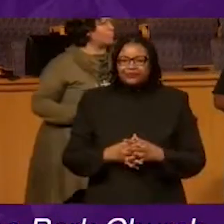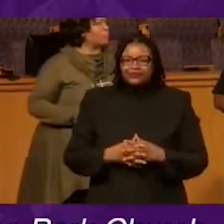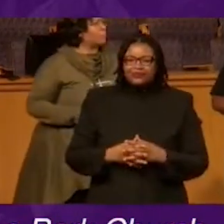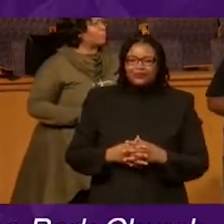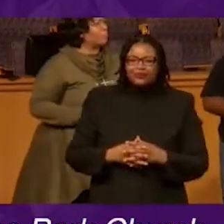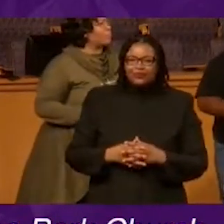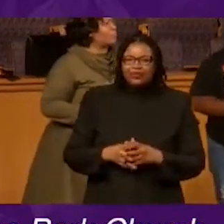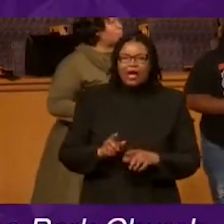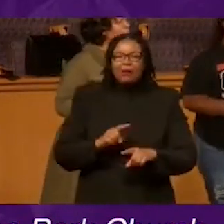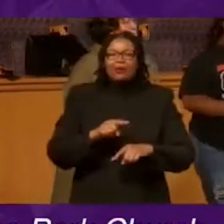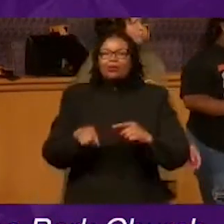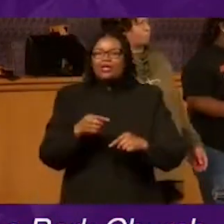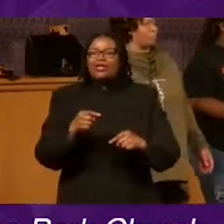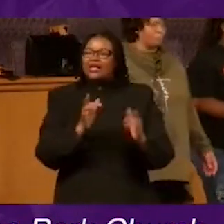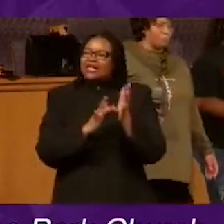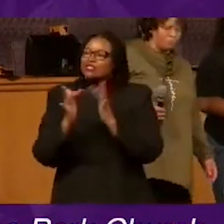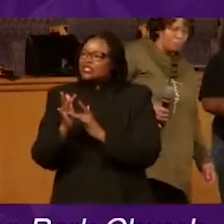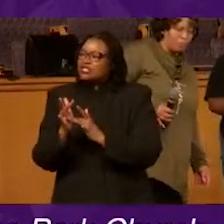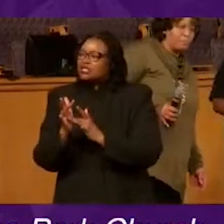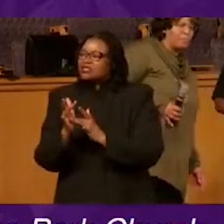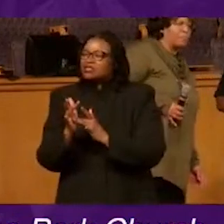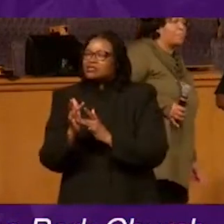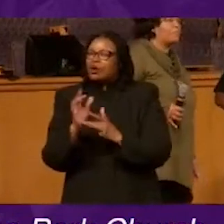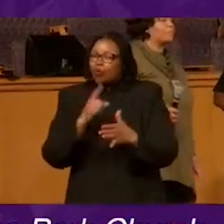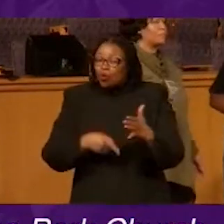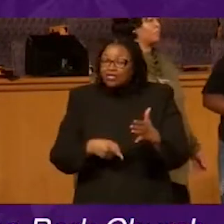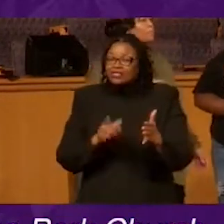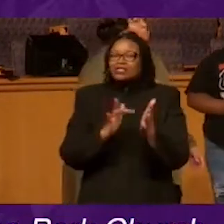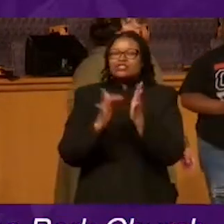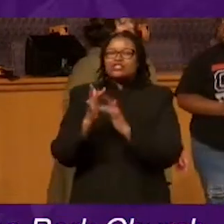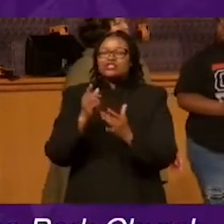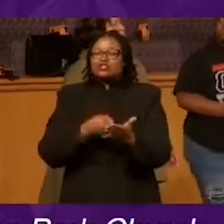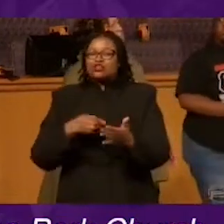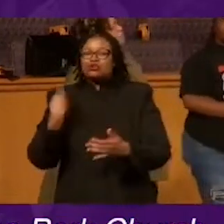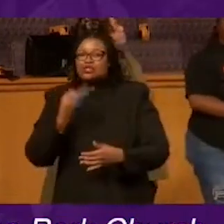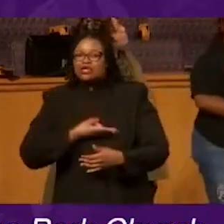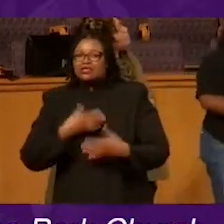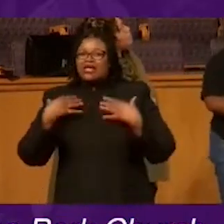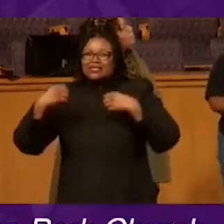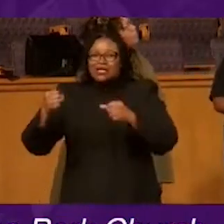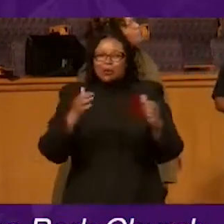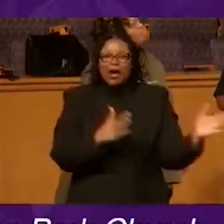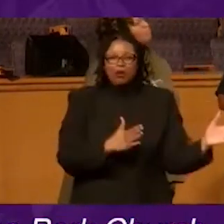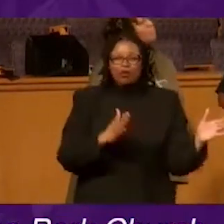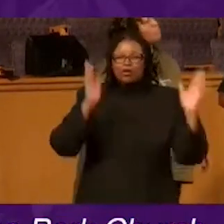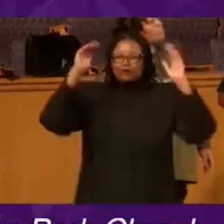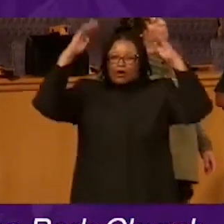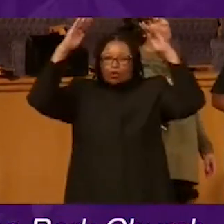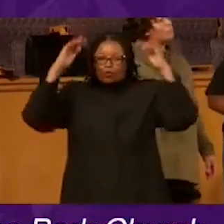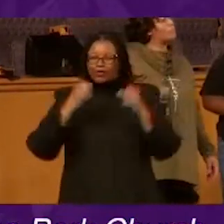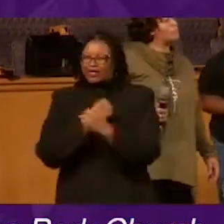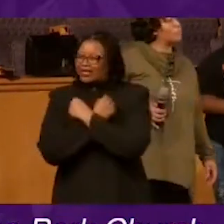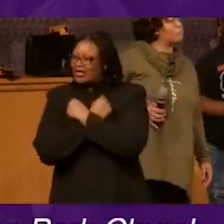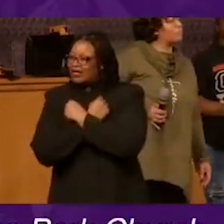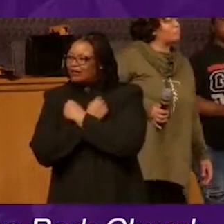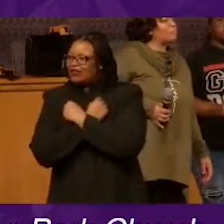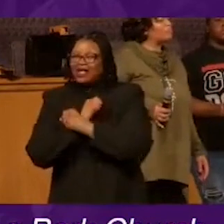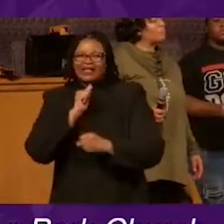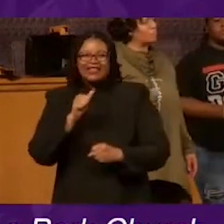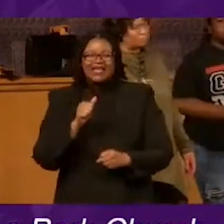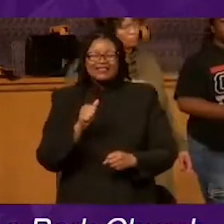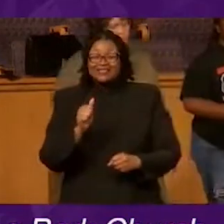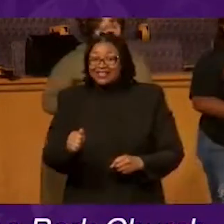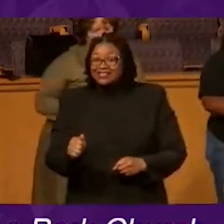But what Jesus shows us is the power of a hope and a love that does not give up.